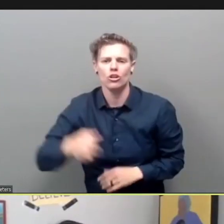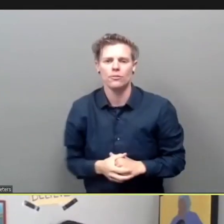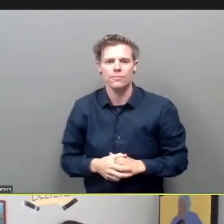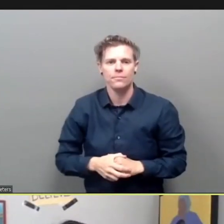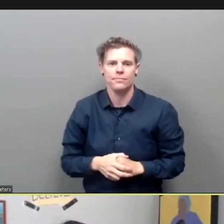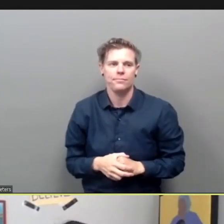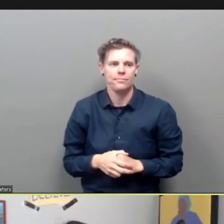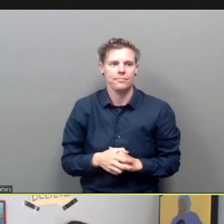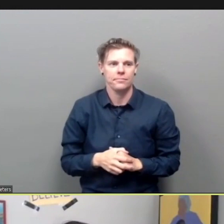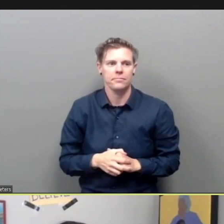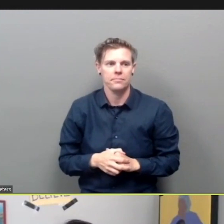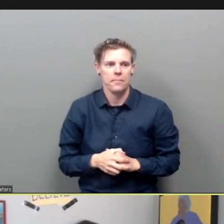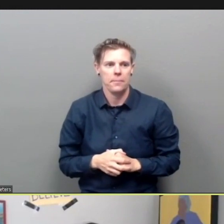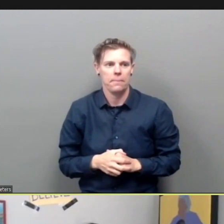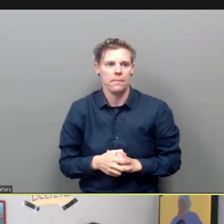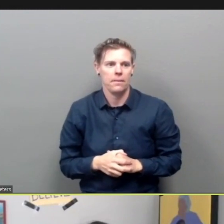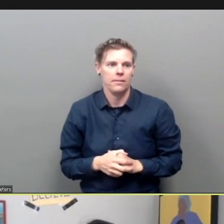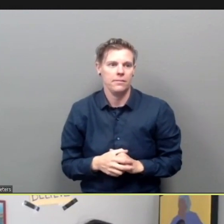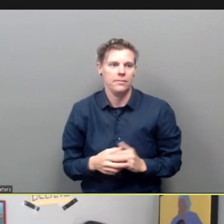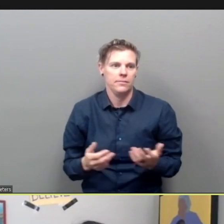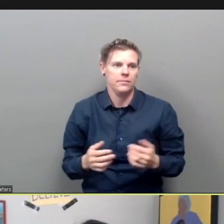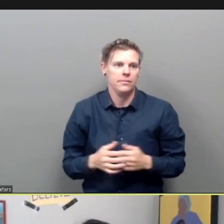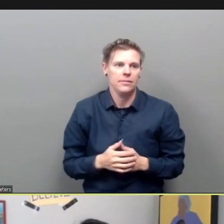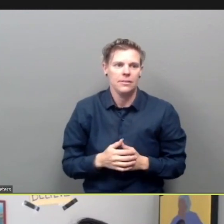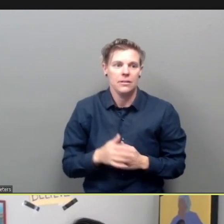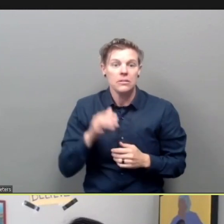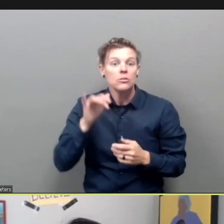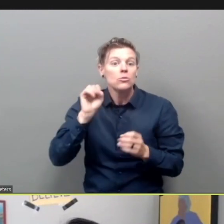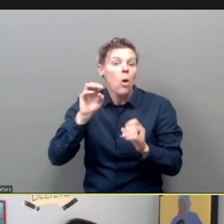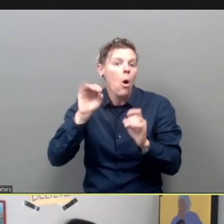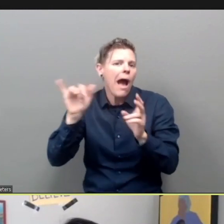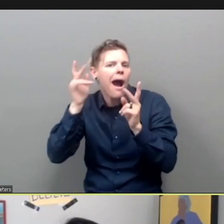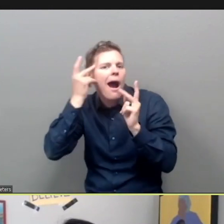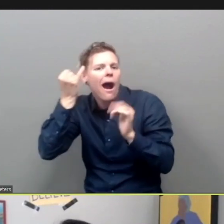spread COVID in the, I don't know, I just thought that's like a cool